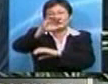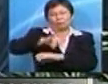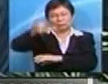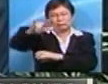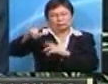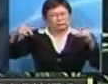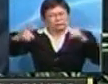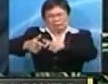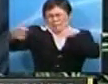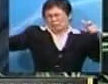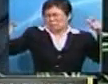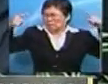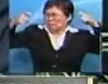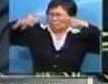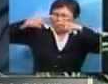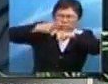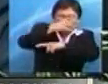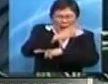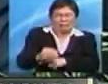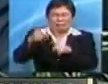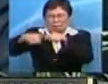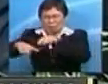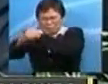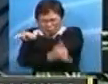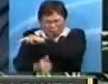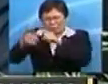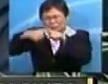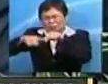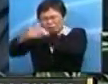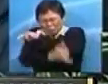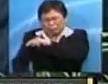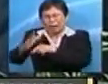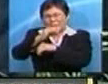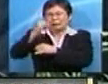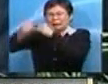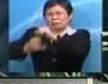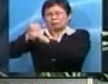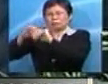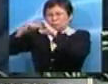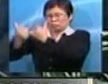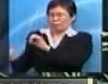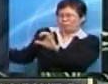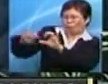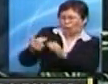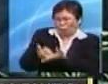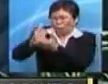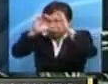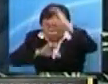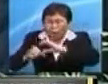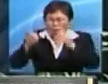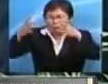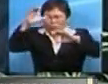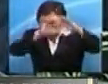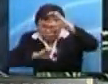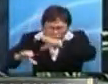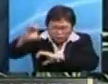complex, multinational effort involving many countries and international agencies. Much of the research has been